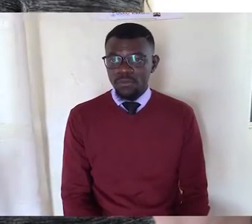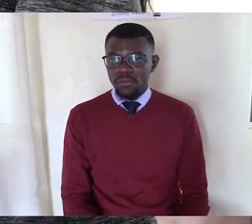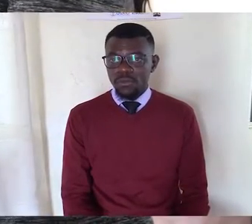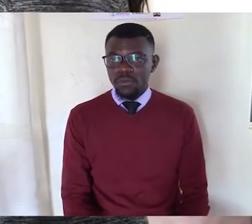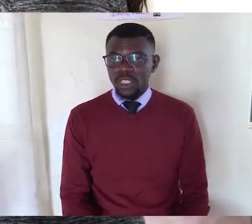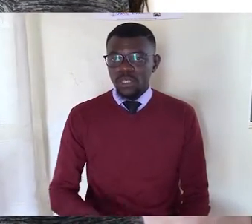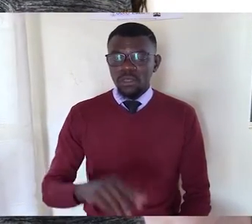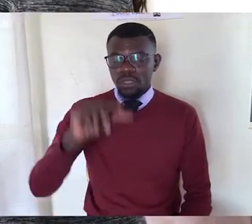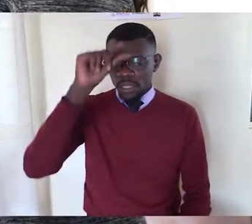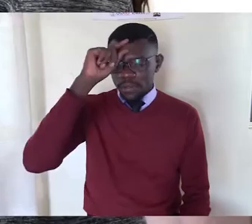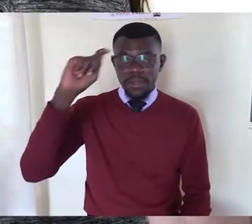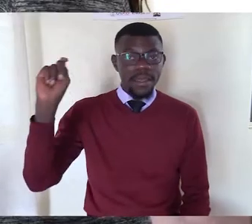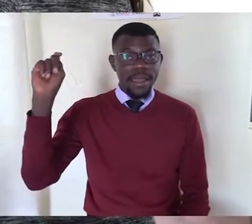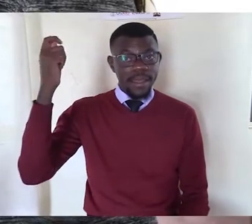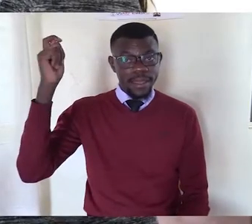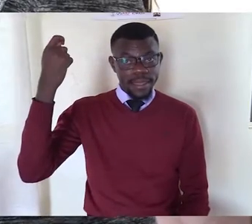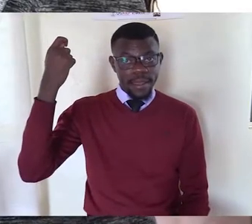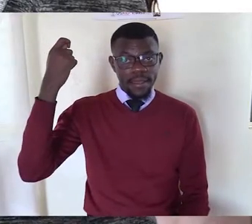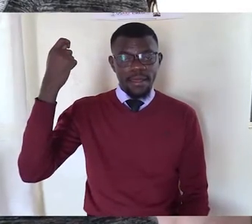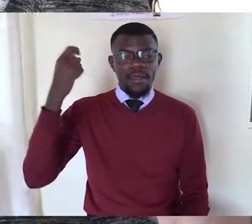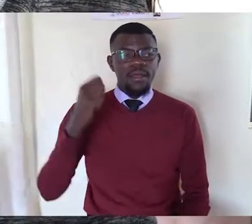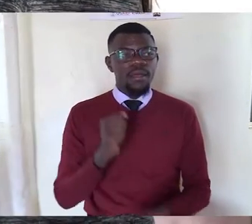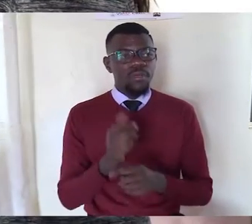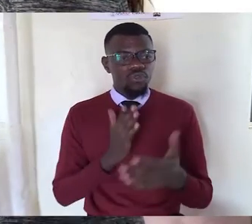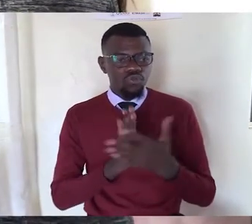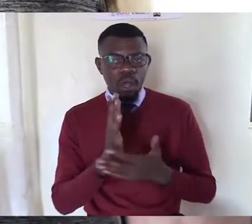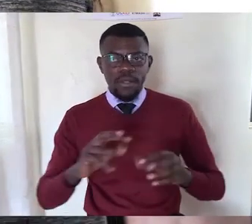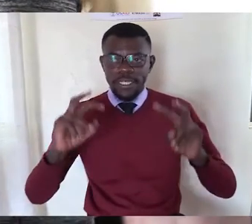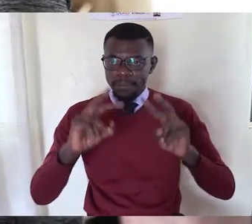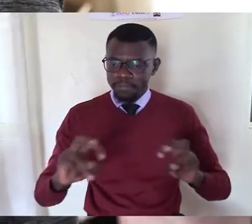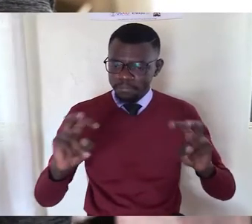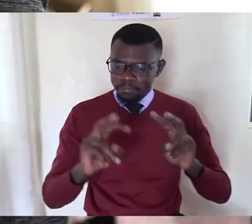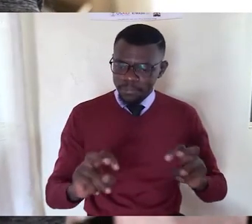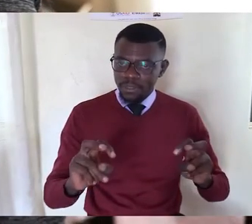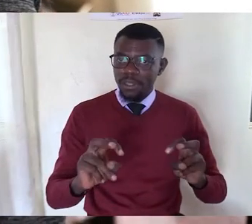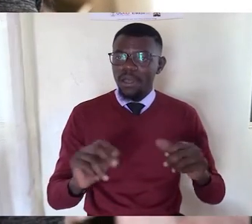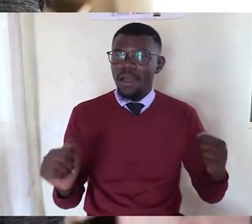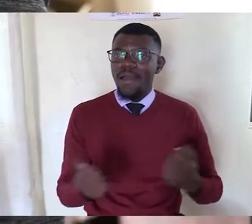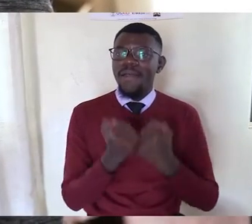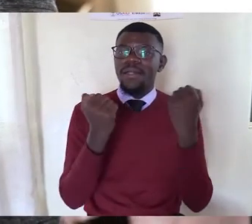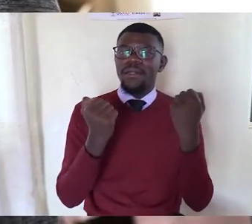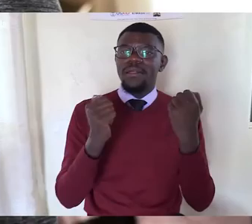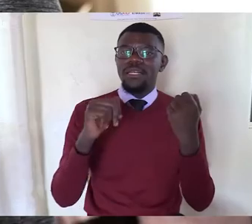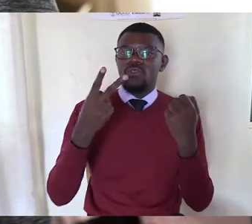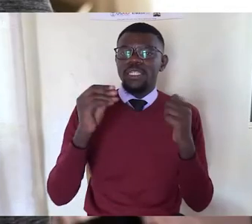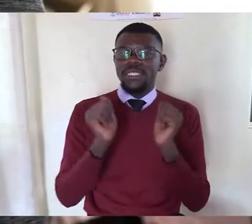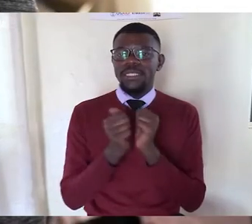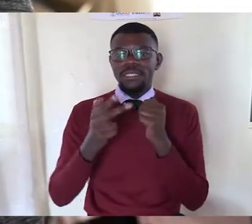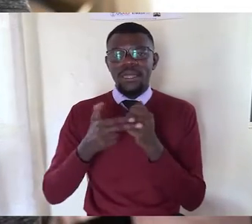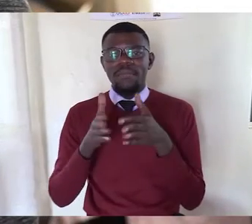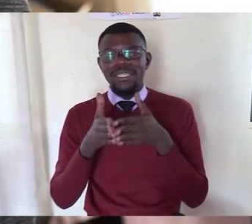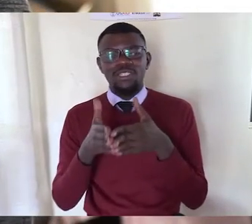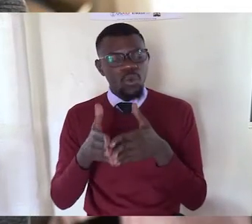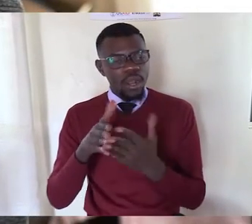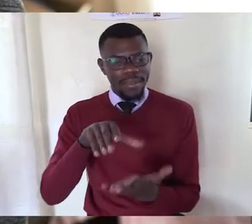The Kenyan government should, without further delay, ensure that investigations are carried out into the 2017 sexual cases in order